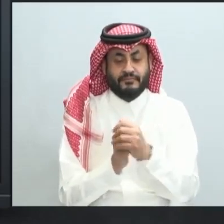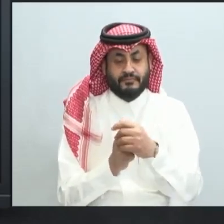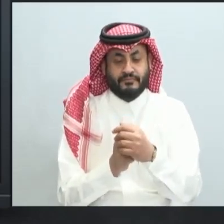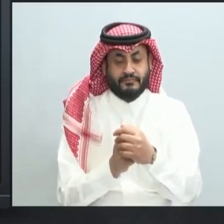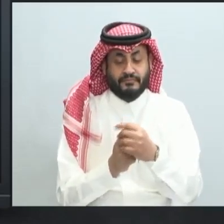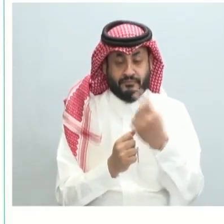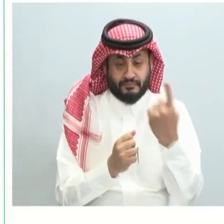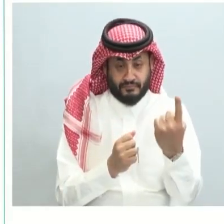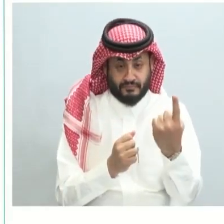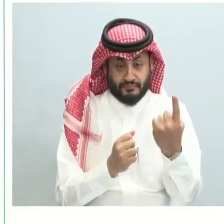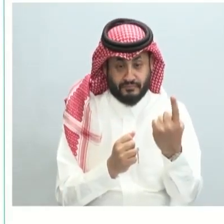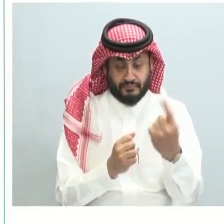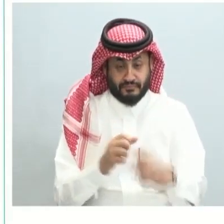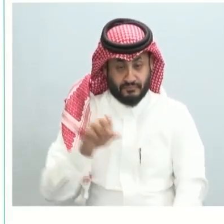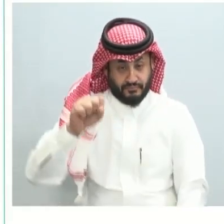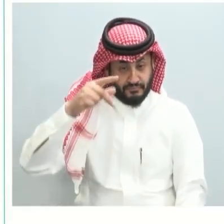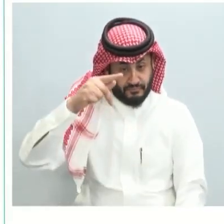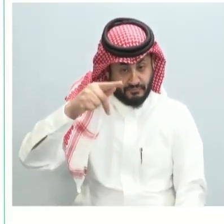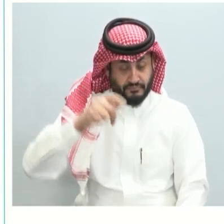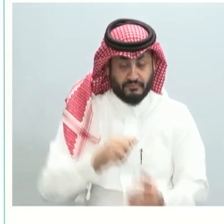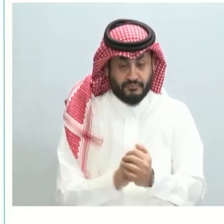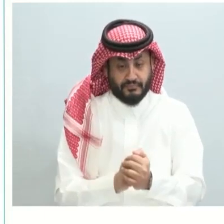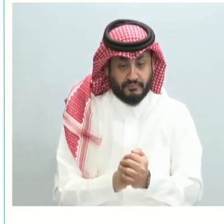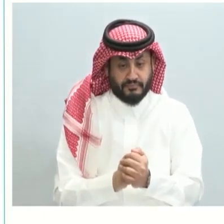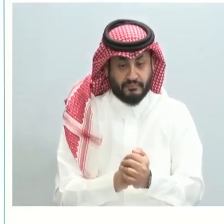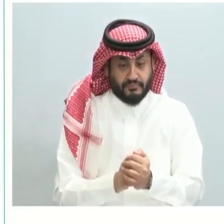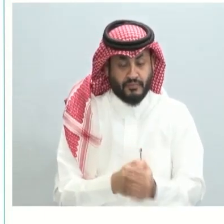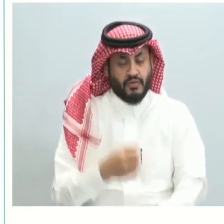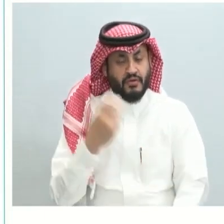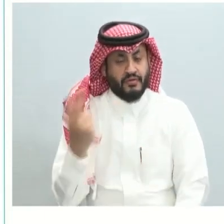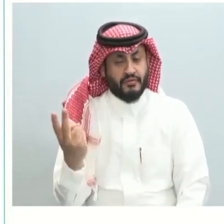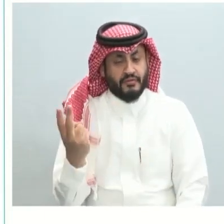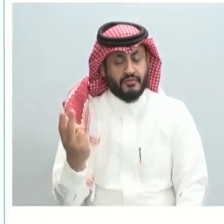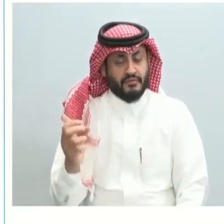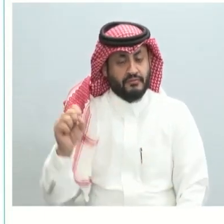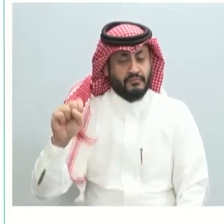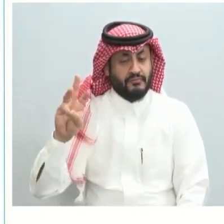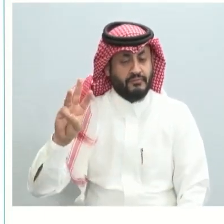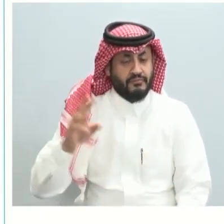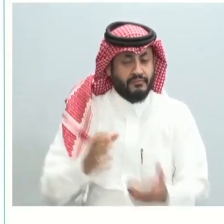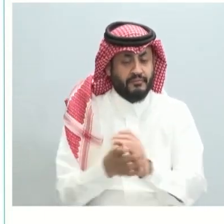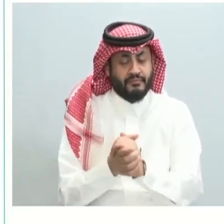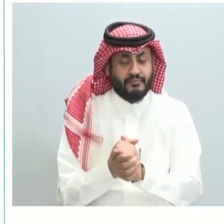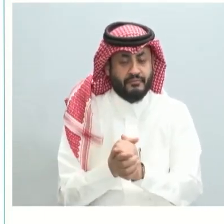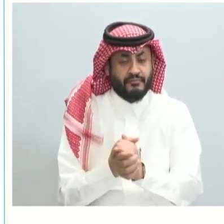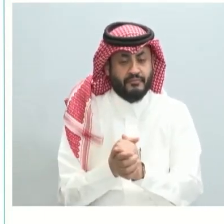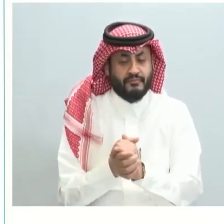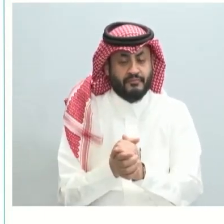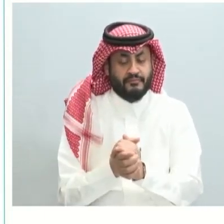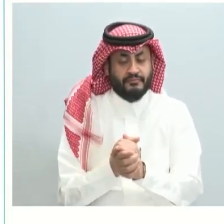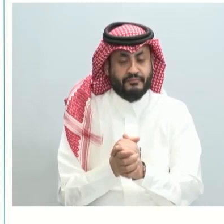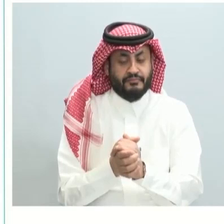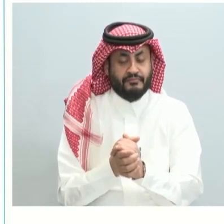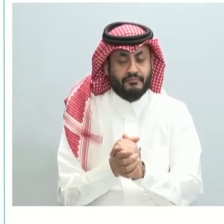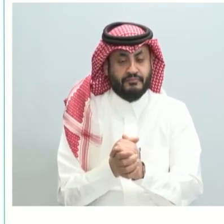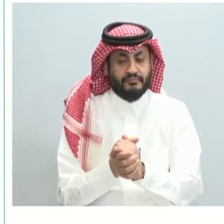it with the first one that starts with S and P, or with the second one that starts with S